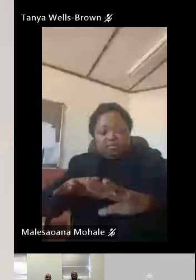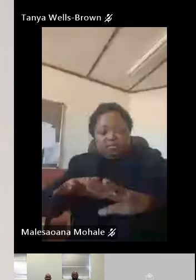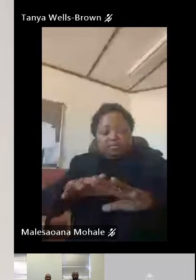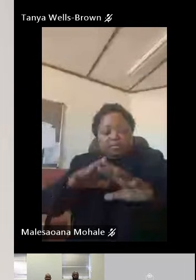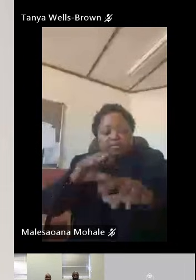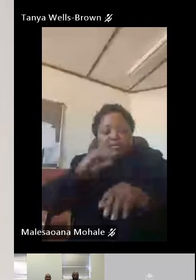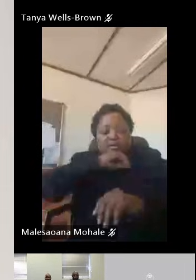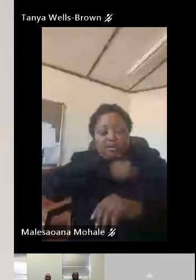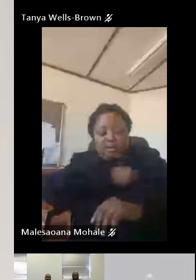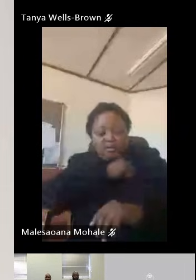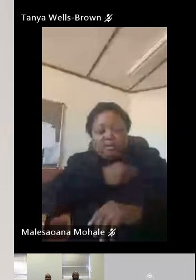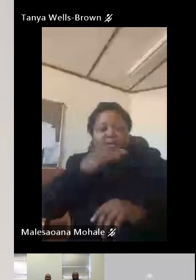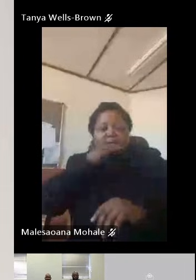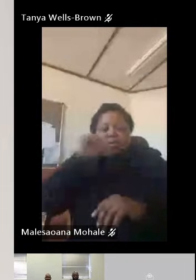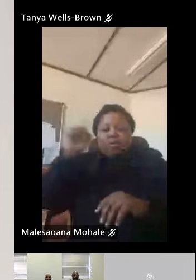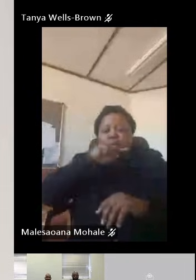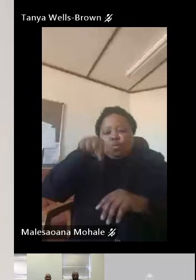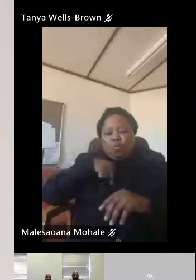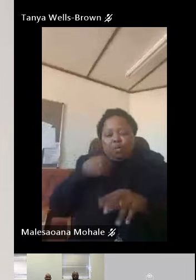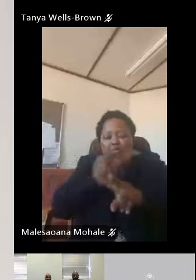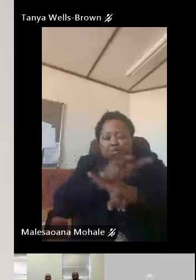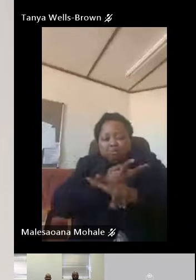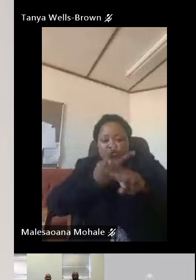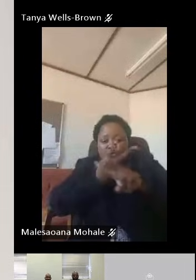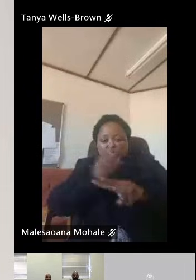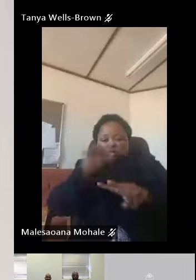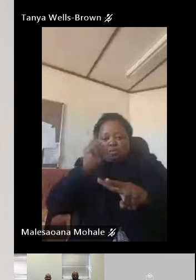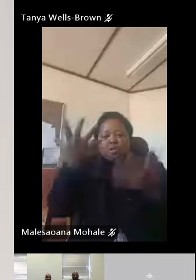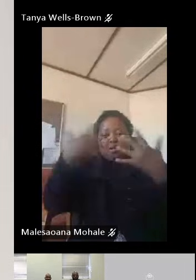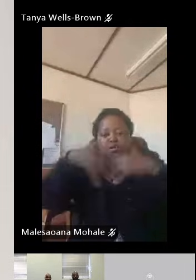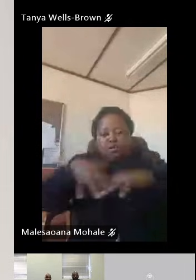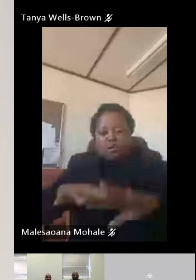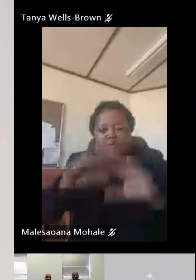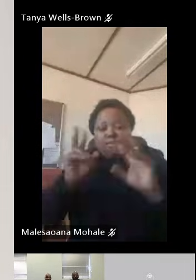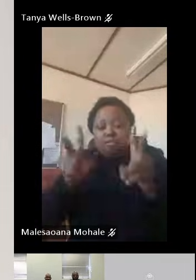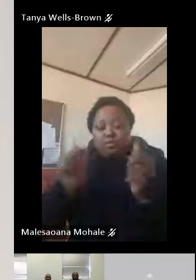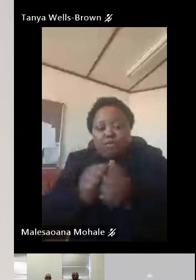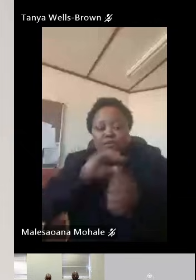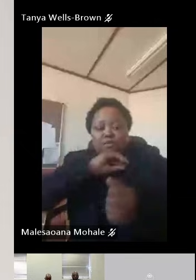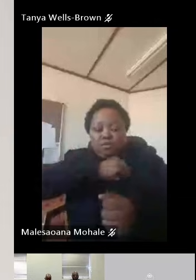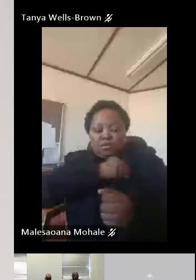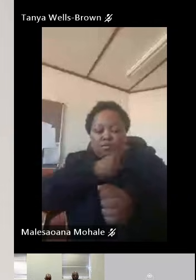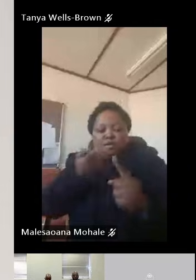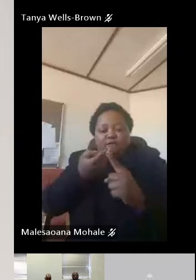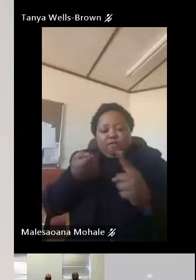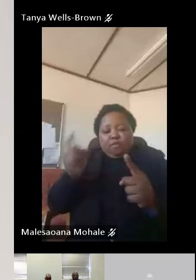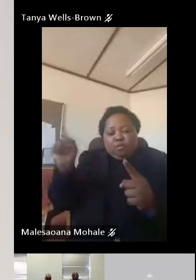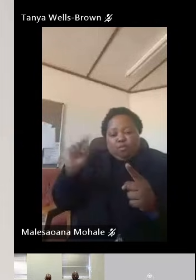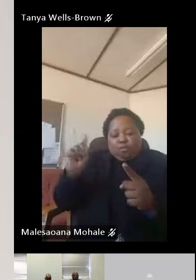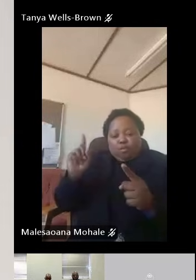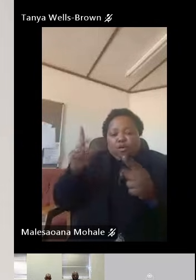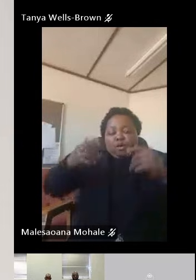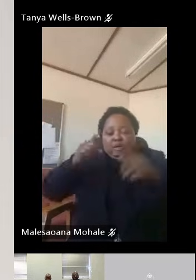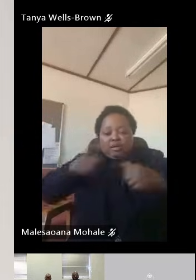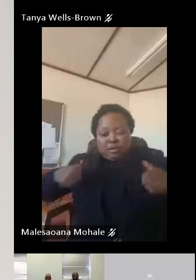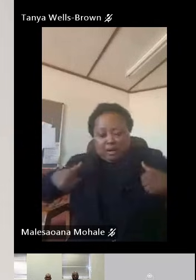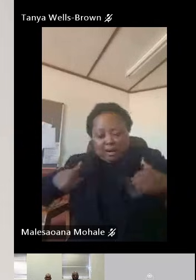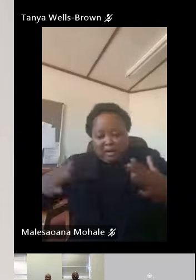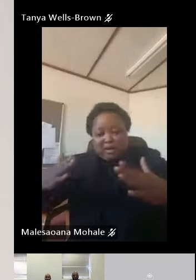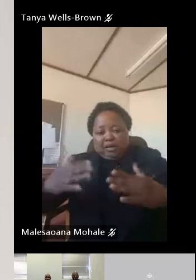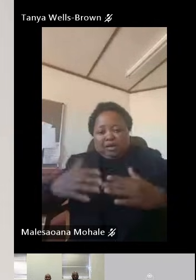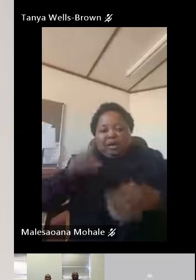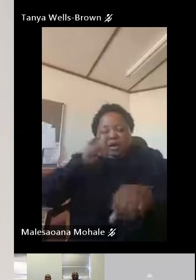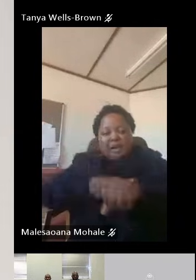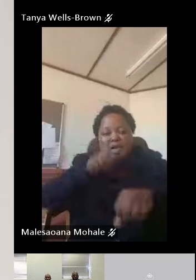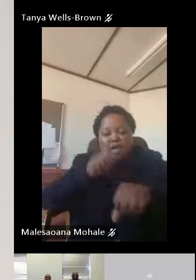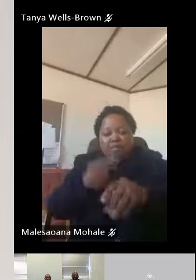disability is we consider including persons with disabilities from the inception. When we design our